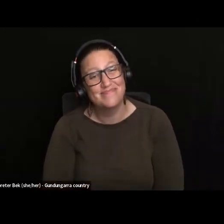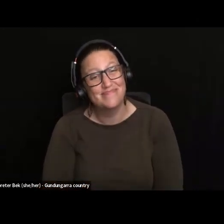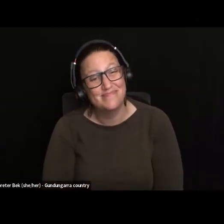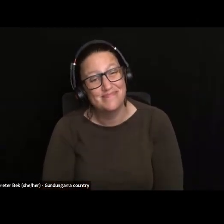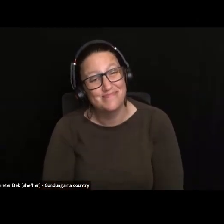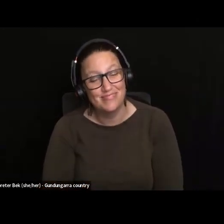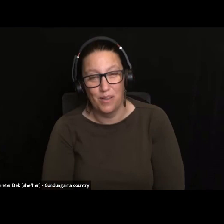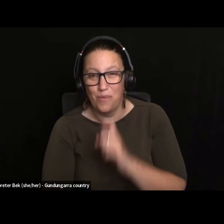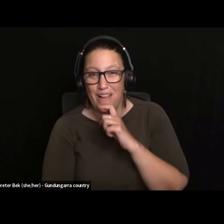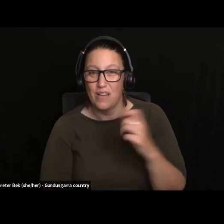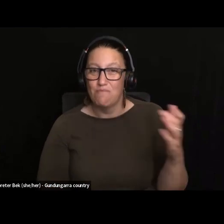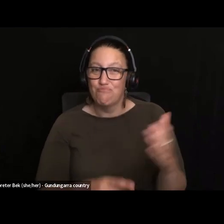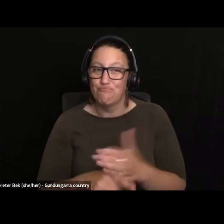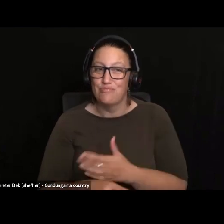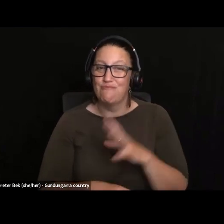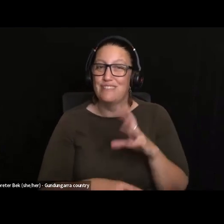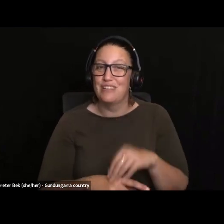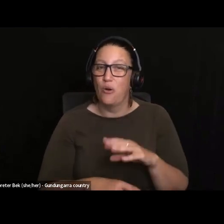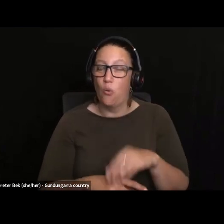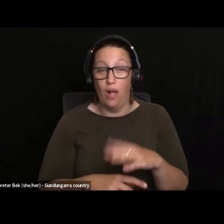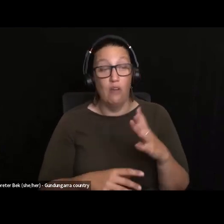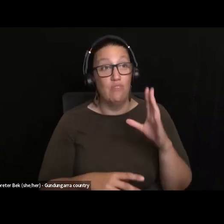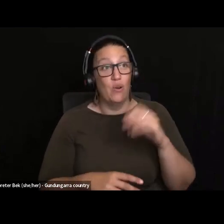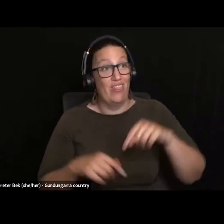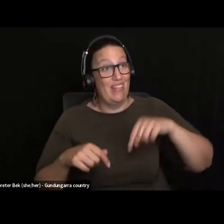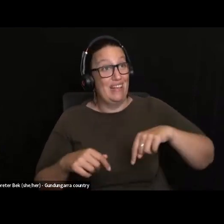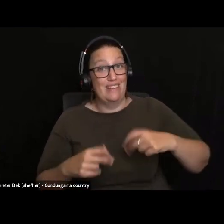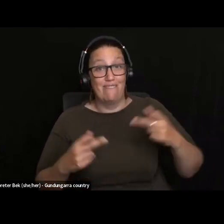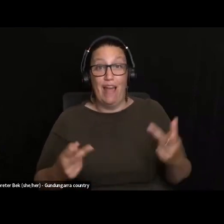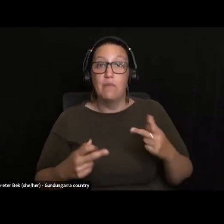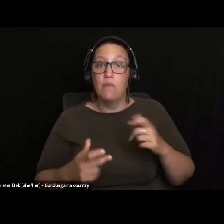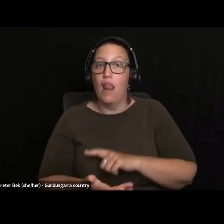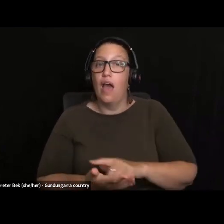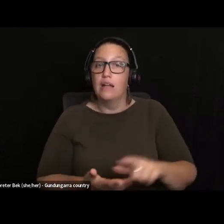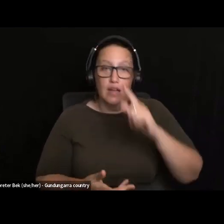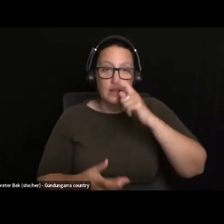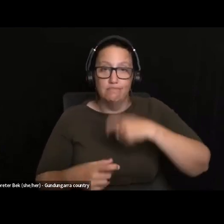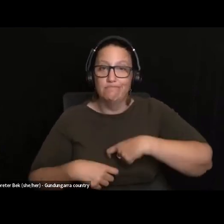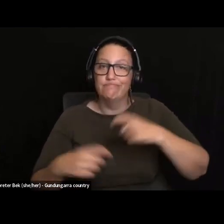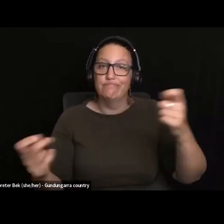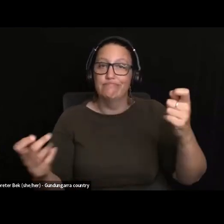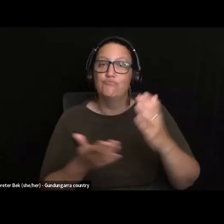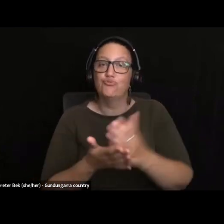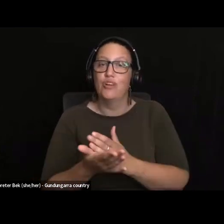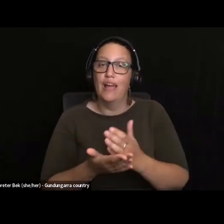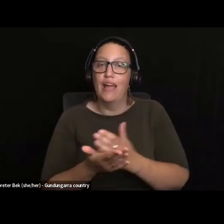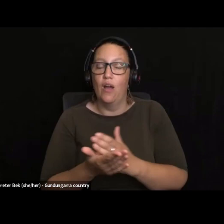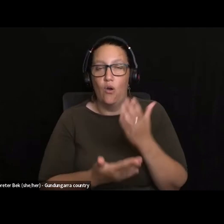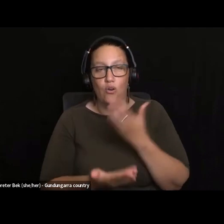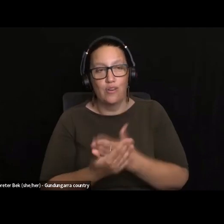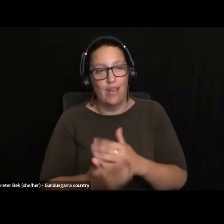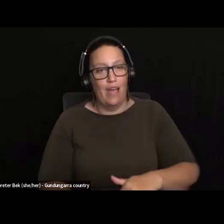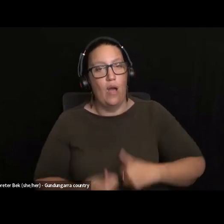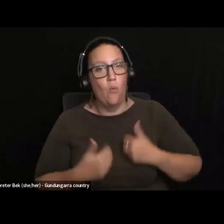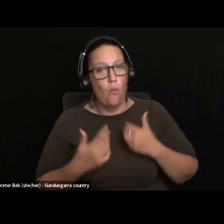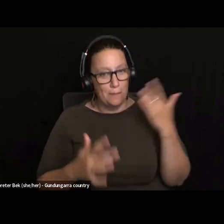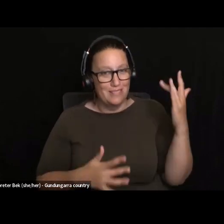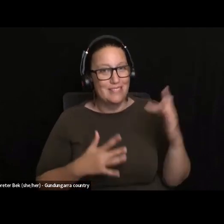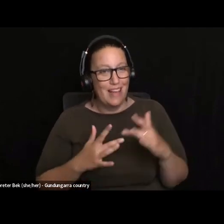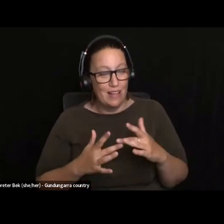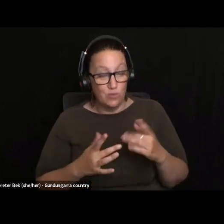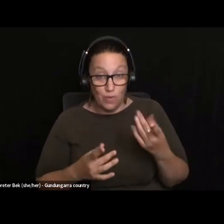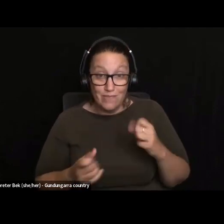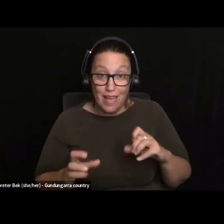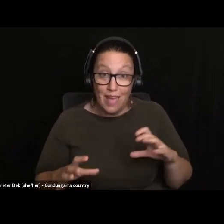have a a recording of this at a later date that will be available on our website. And if you do